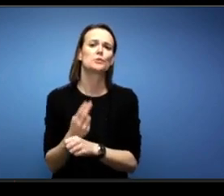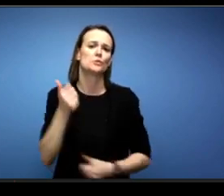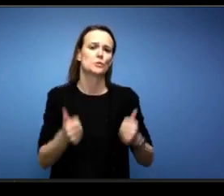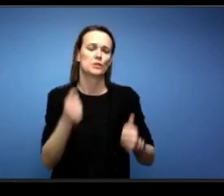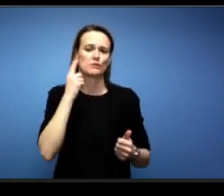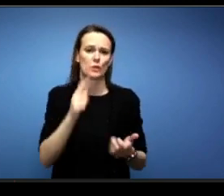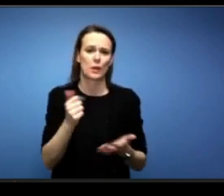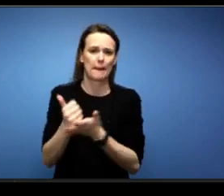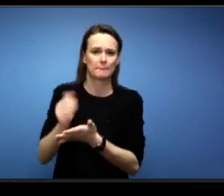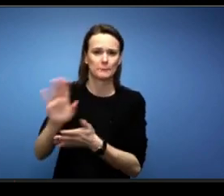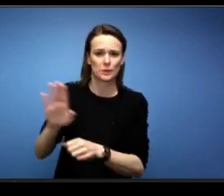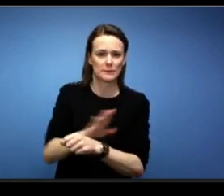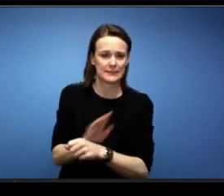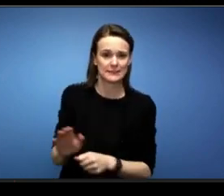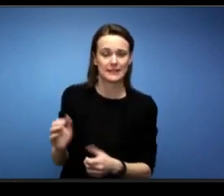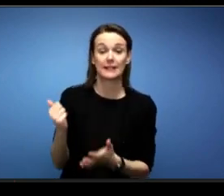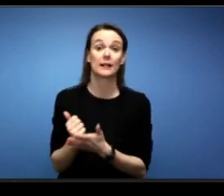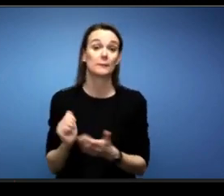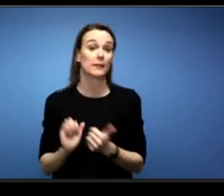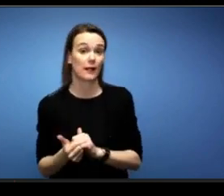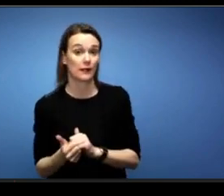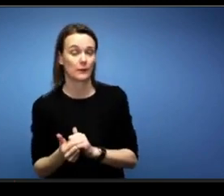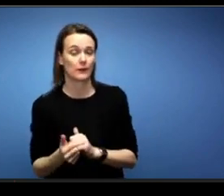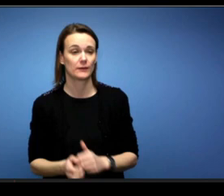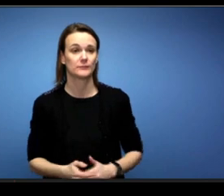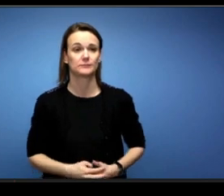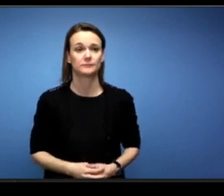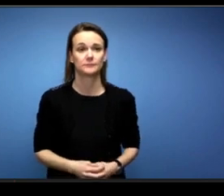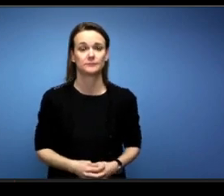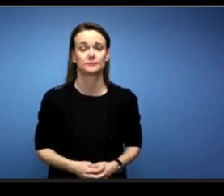and how did they help?